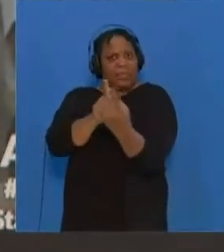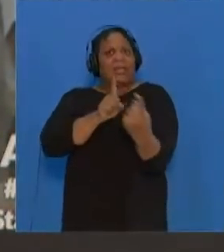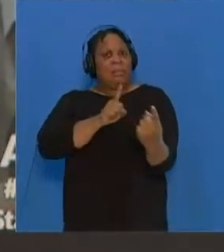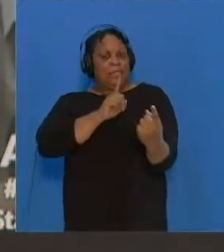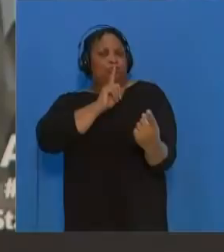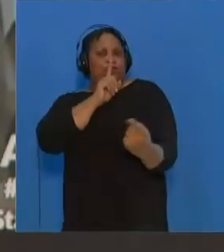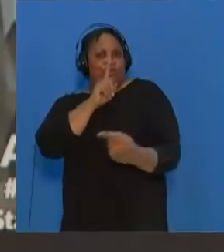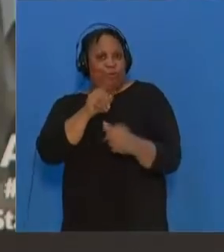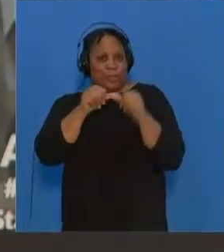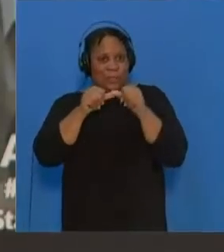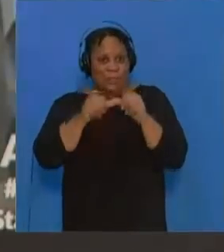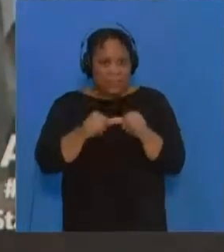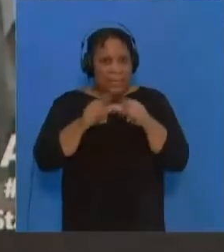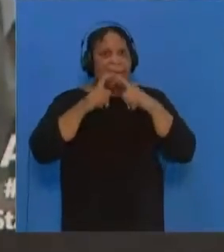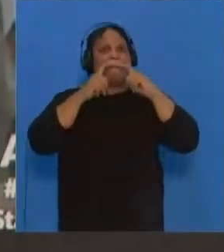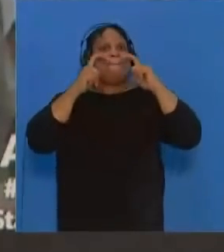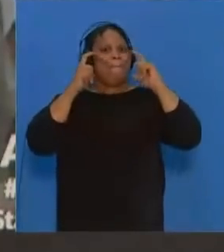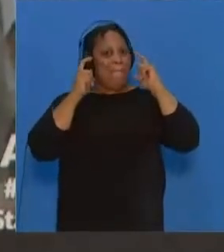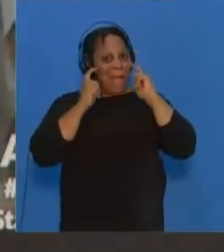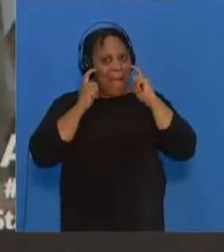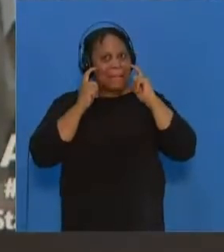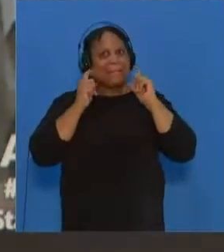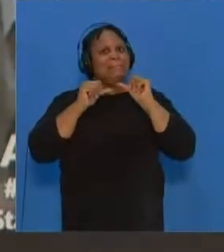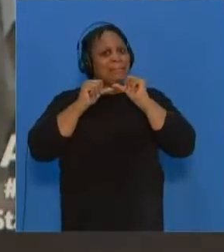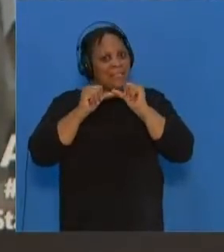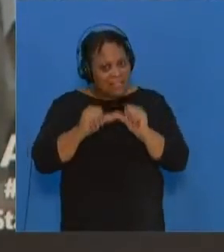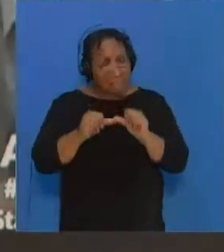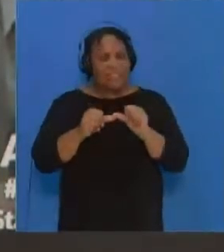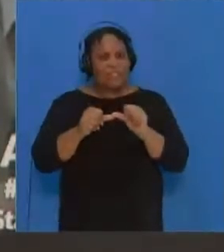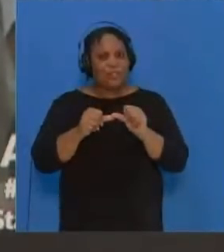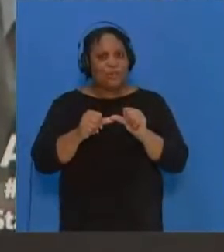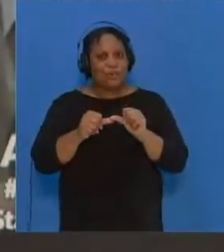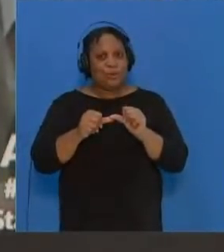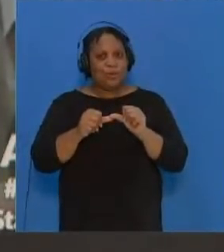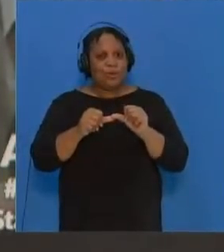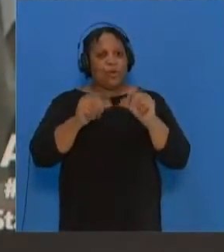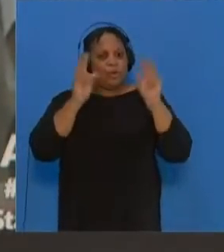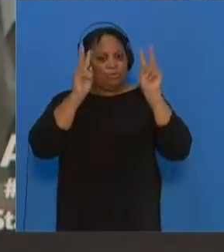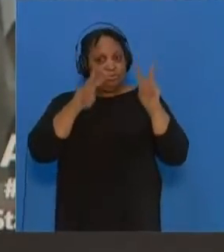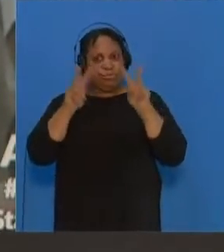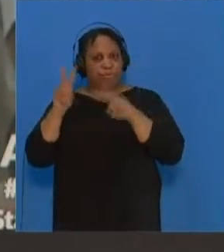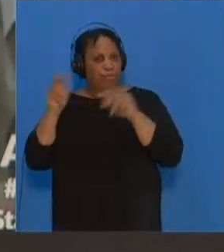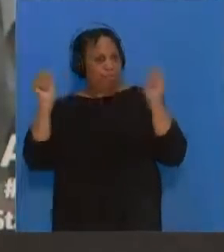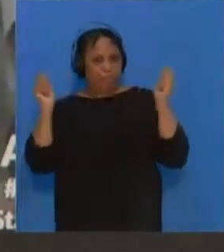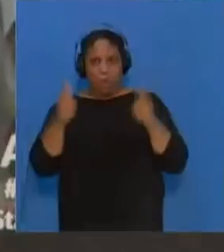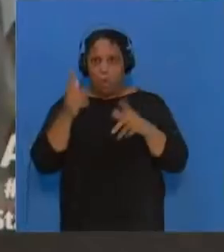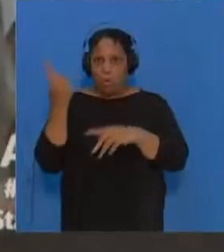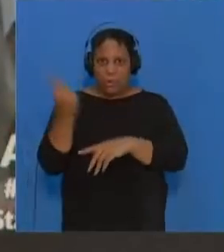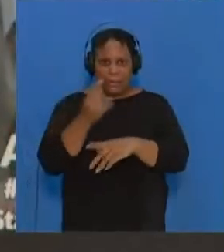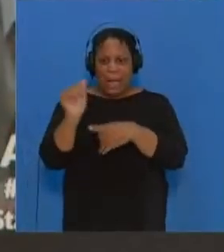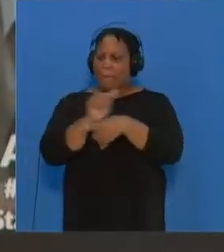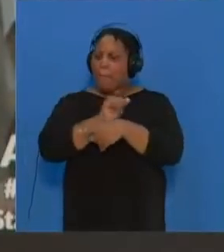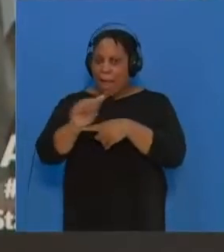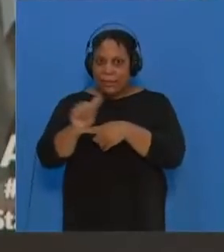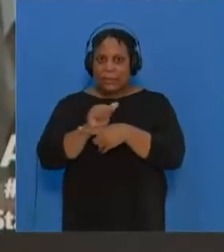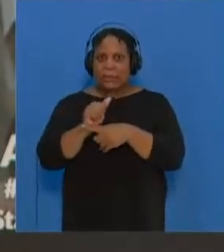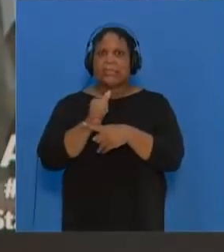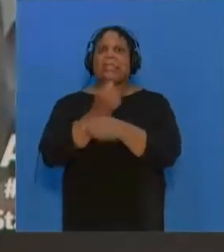Please make sure to continue to wear your mask. Please continue to make sure that you observe what we've been observing all this time, which has helped